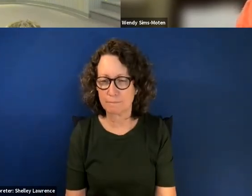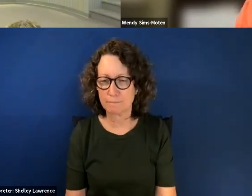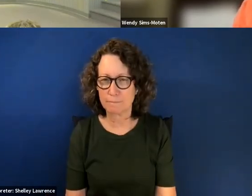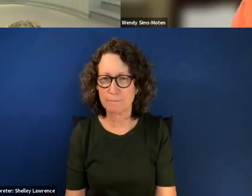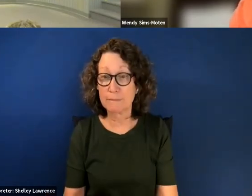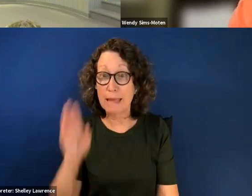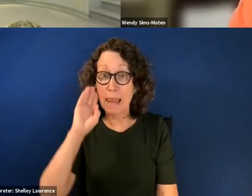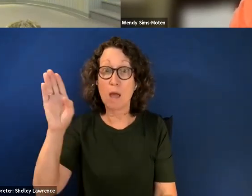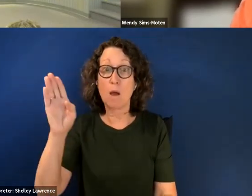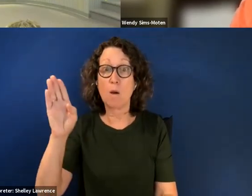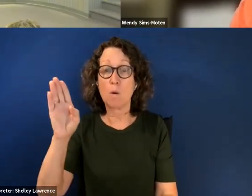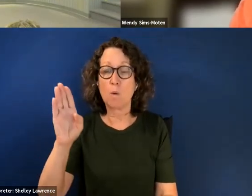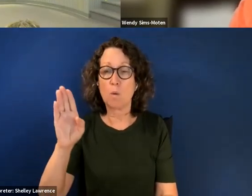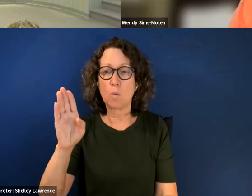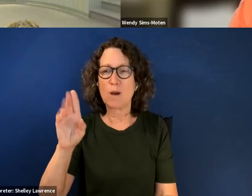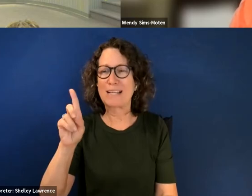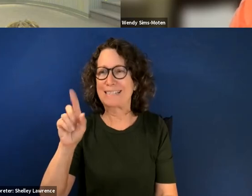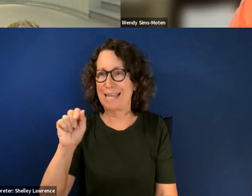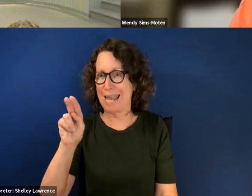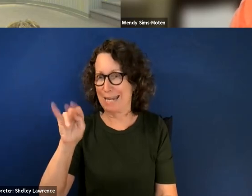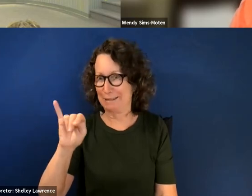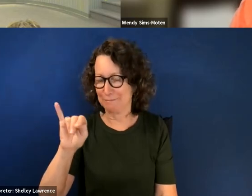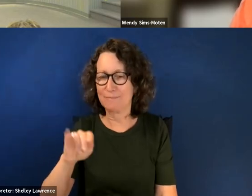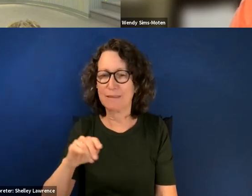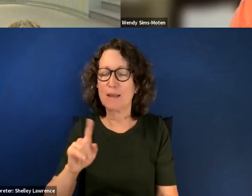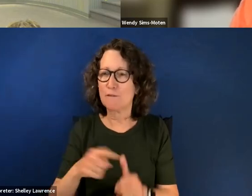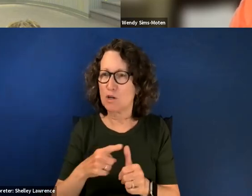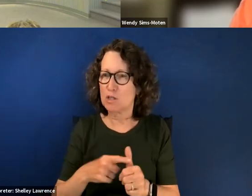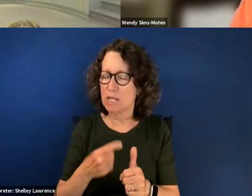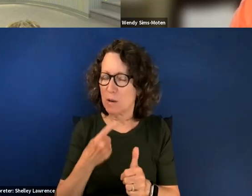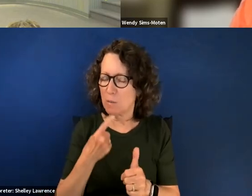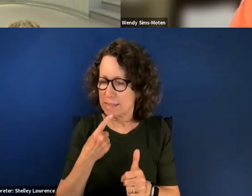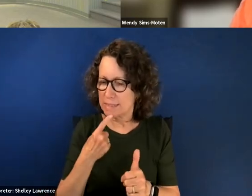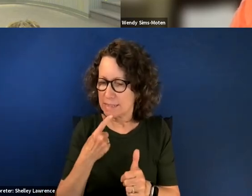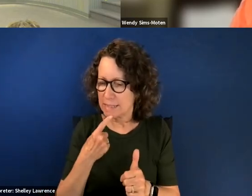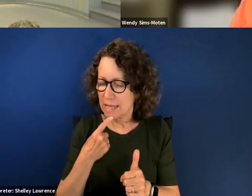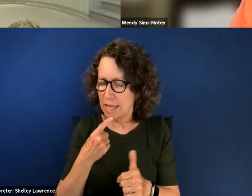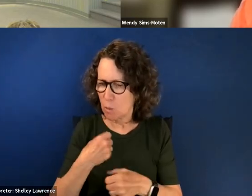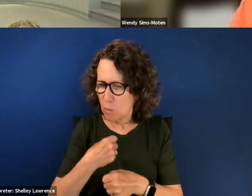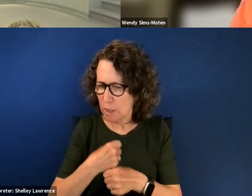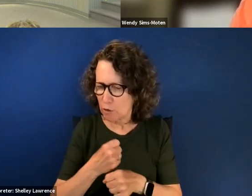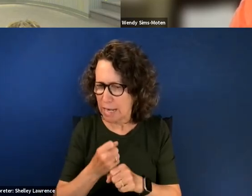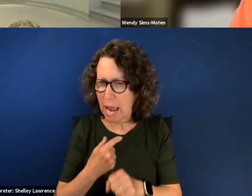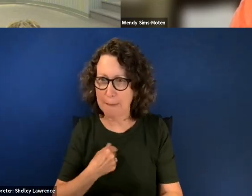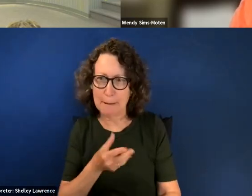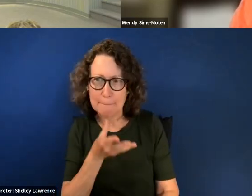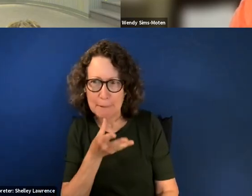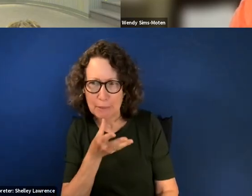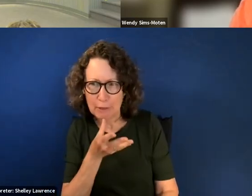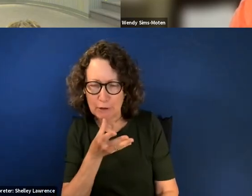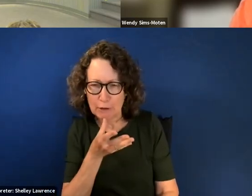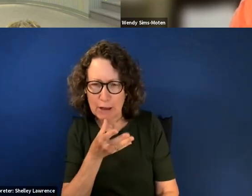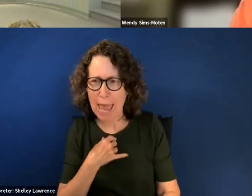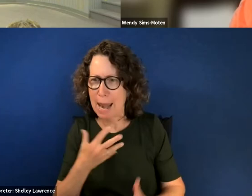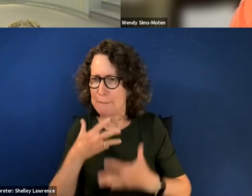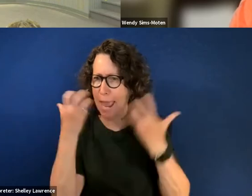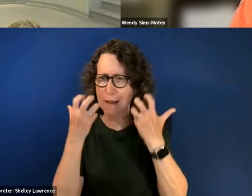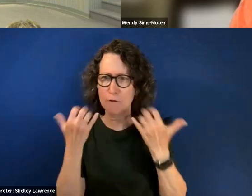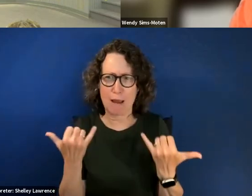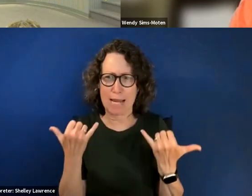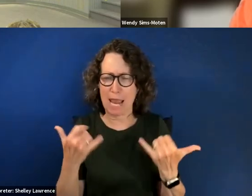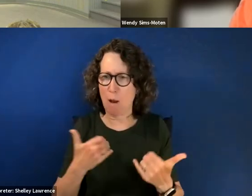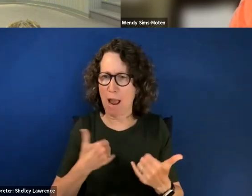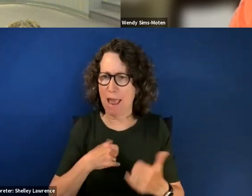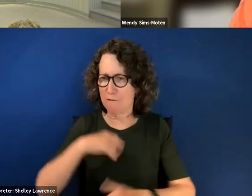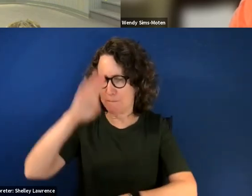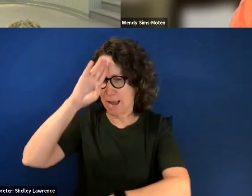Hello. Hi. First, I want to say this is infuriating. I'm a mother and I'm super angry right now. I have my